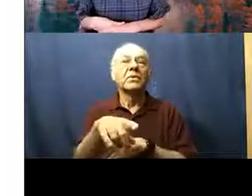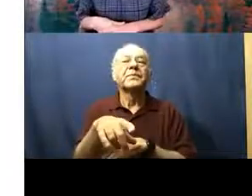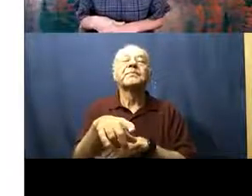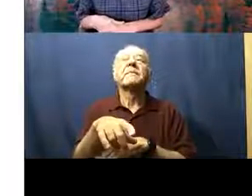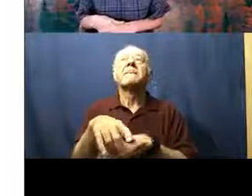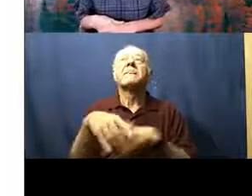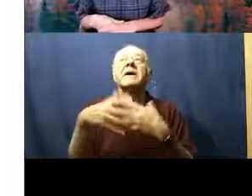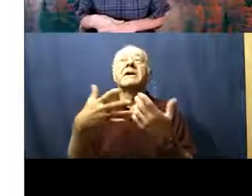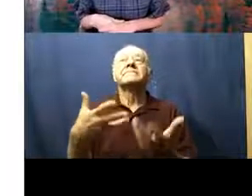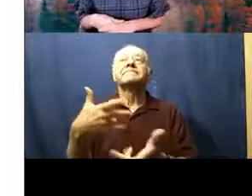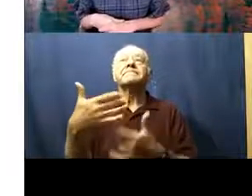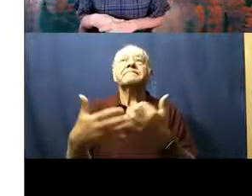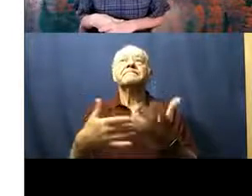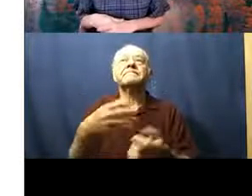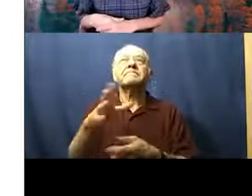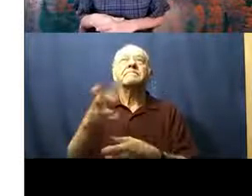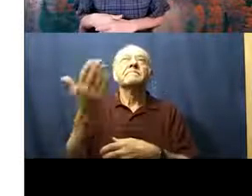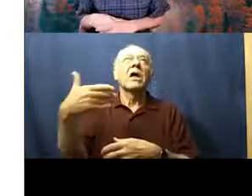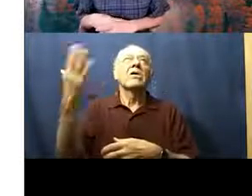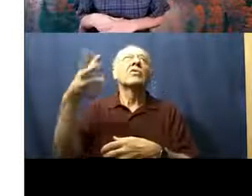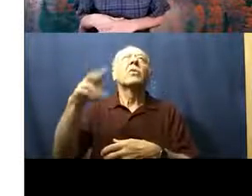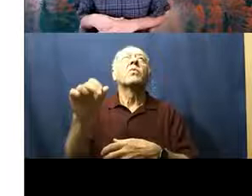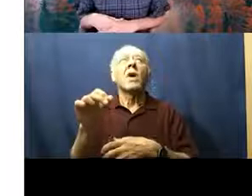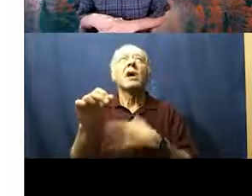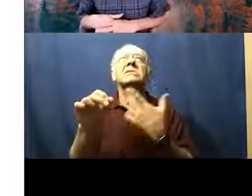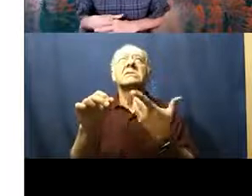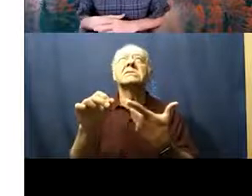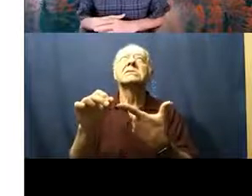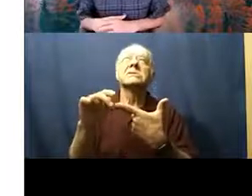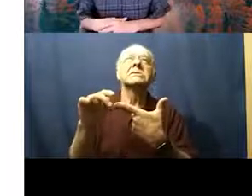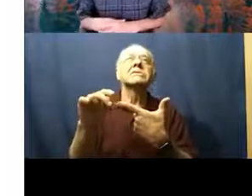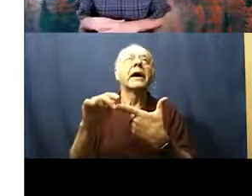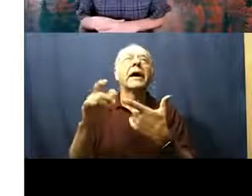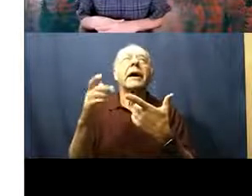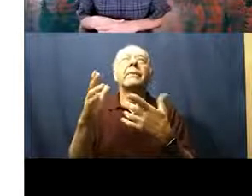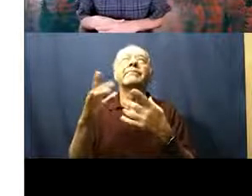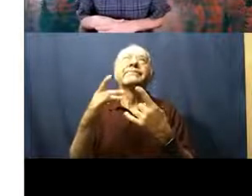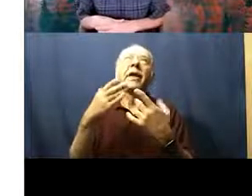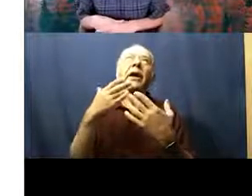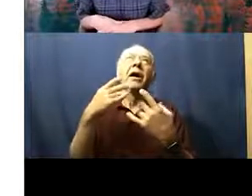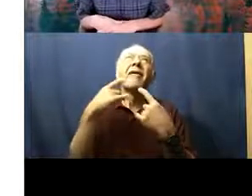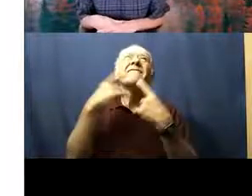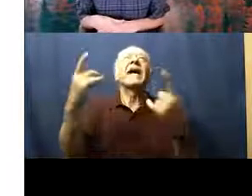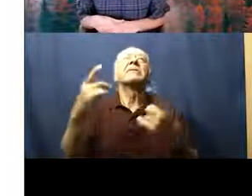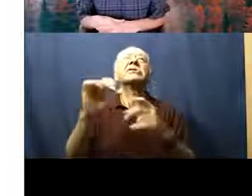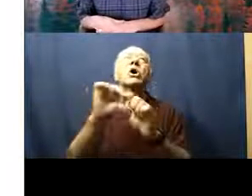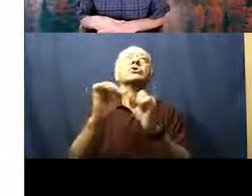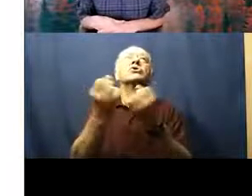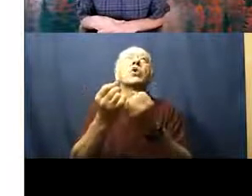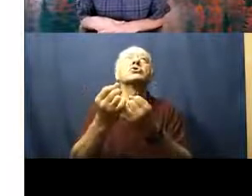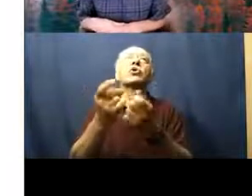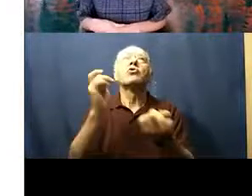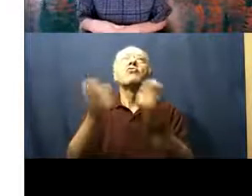is there was a great social reformer around the turn of the 20th century. Her name was